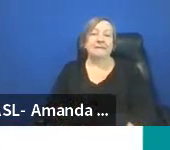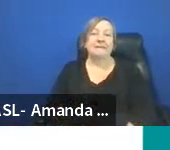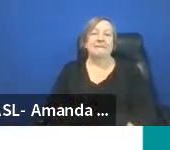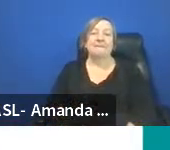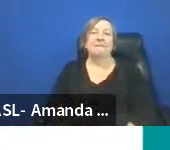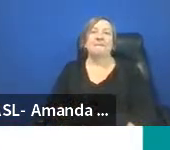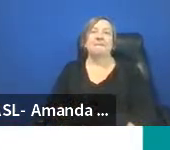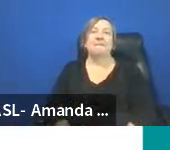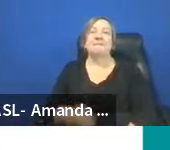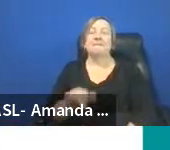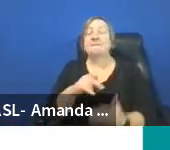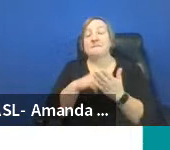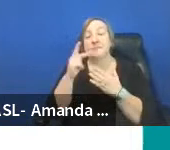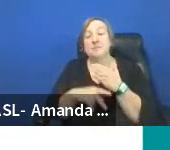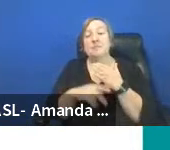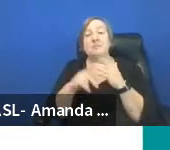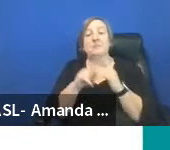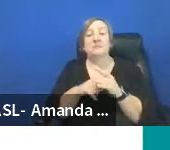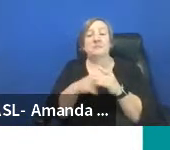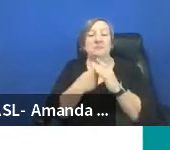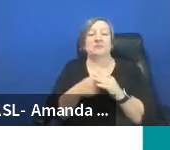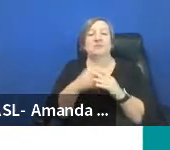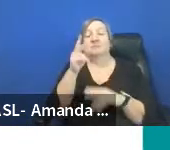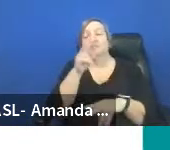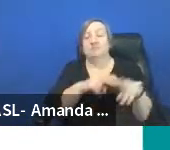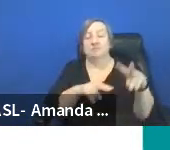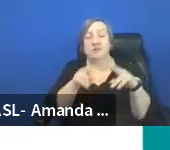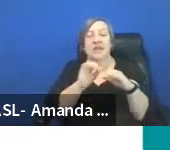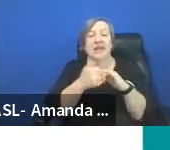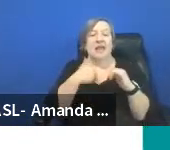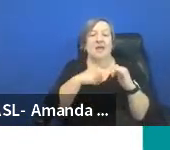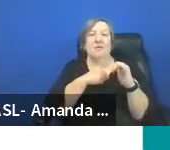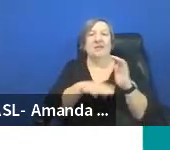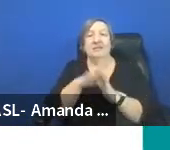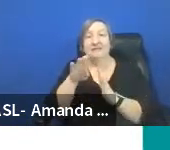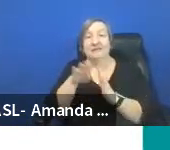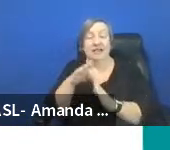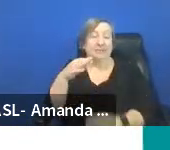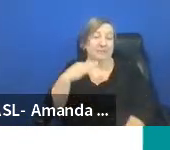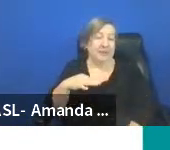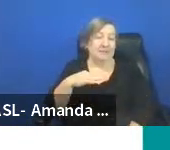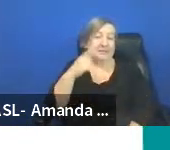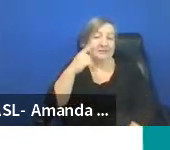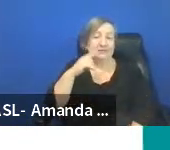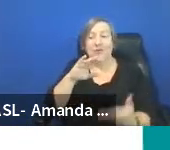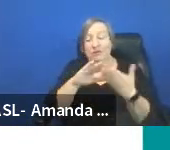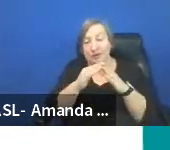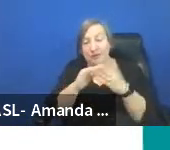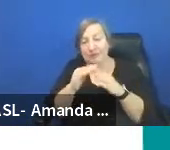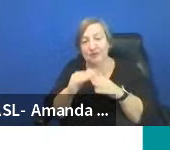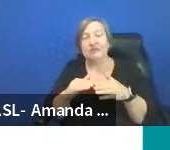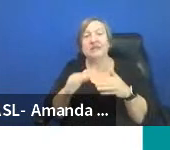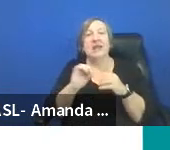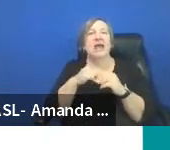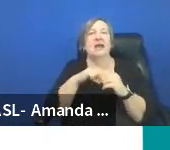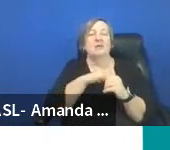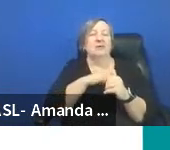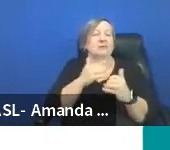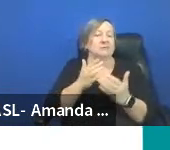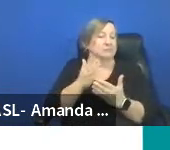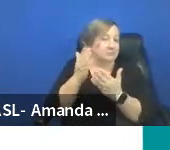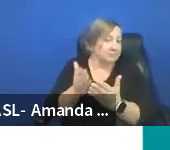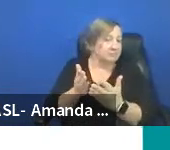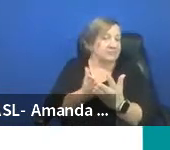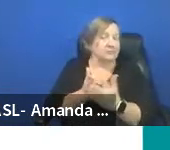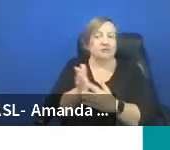So the program has started to look at how can we develop benefits for the community and come to some recommendations through